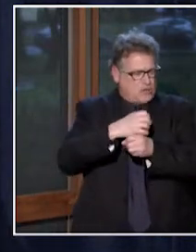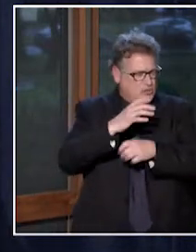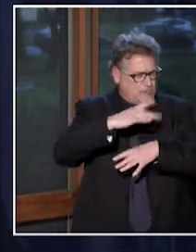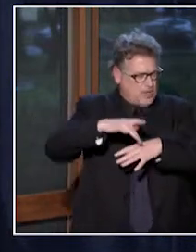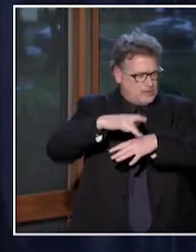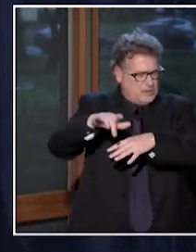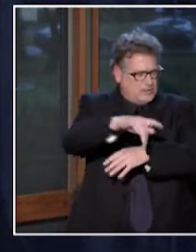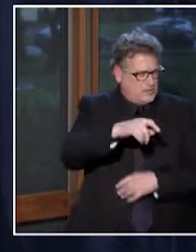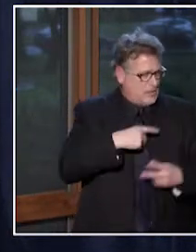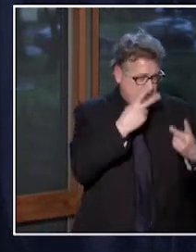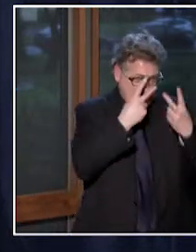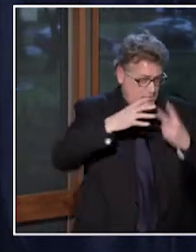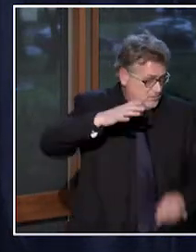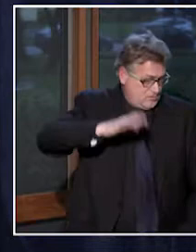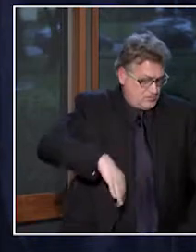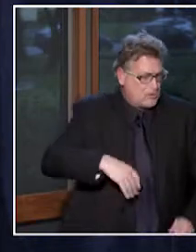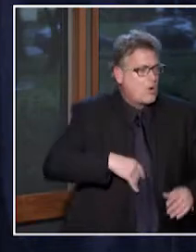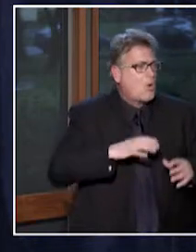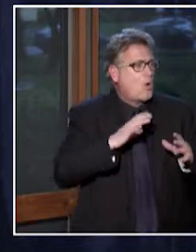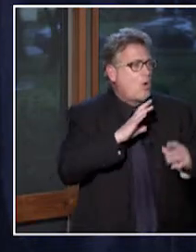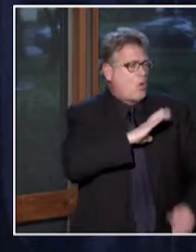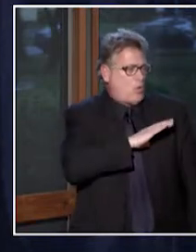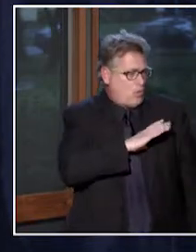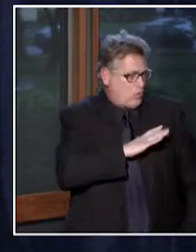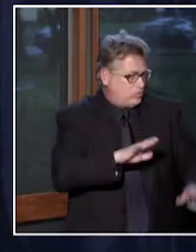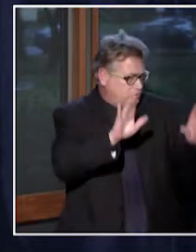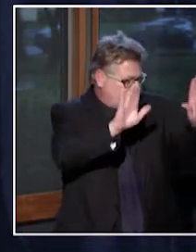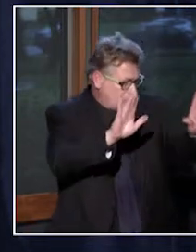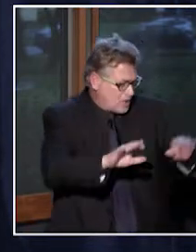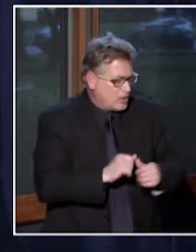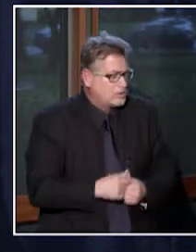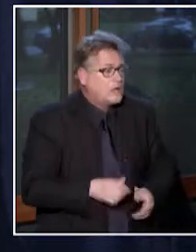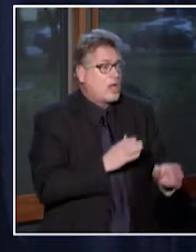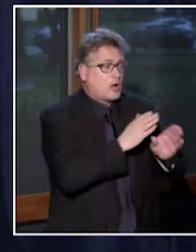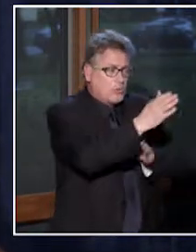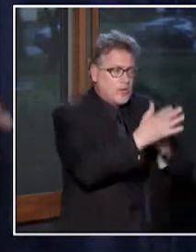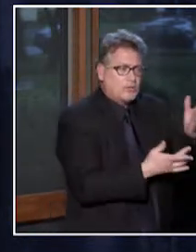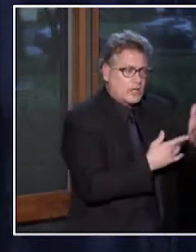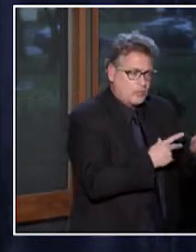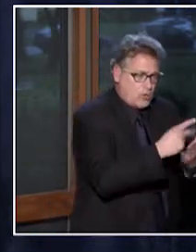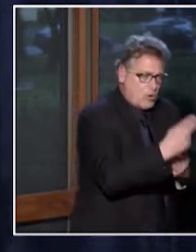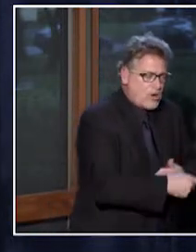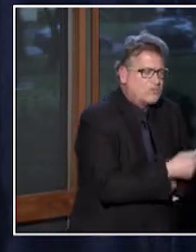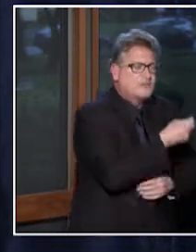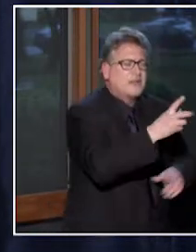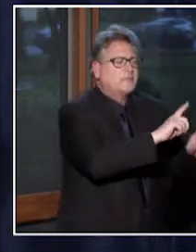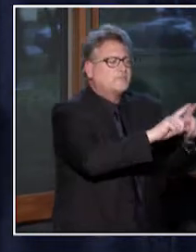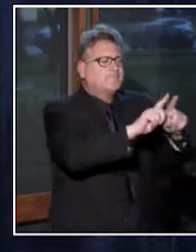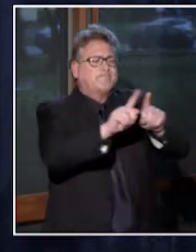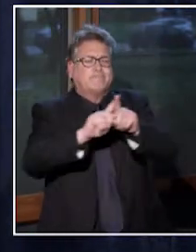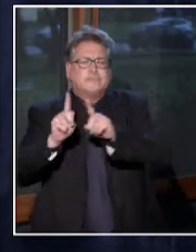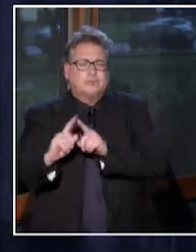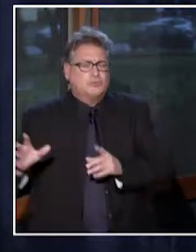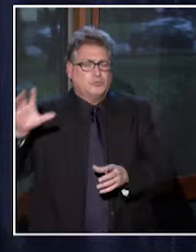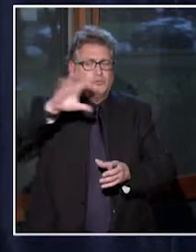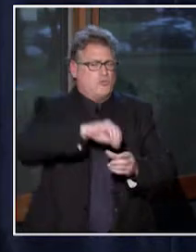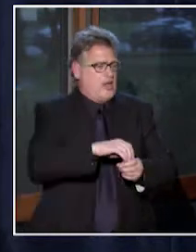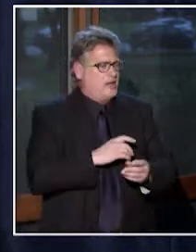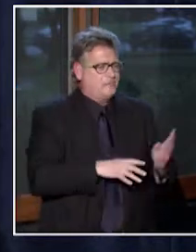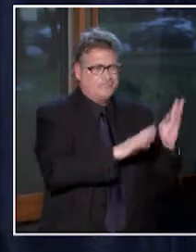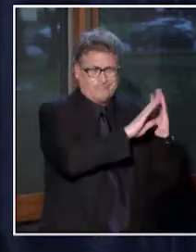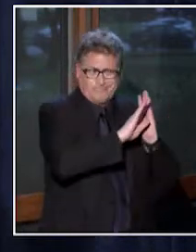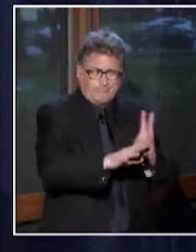they're incredible, worth checking out. We also have career and technical programs and several different efforts to create a pipeline